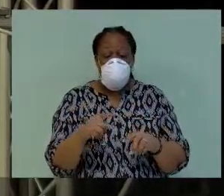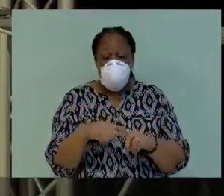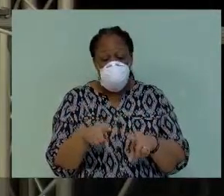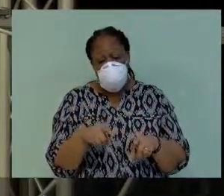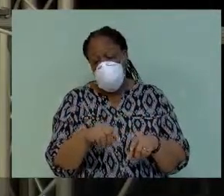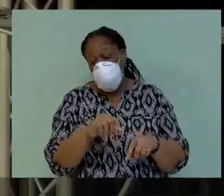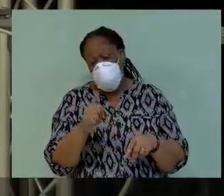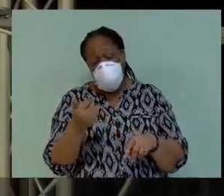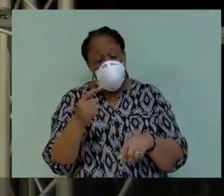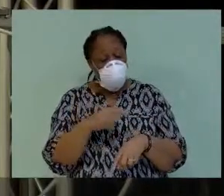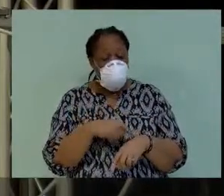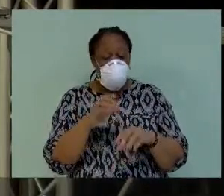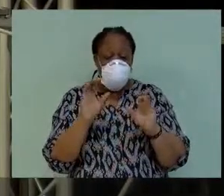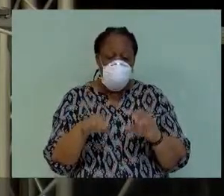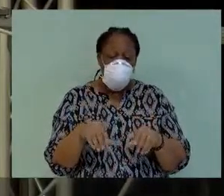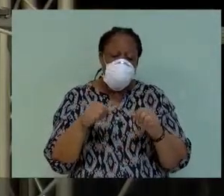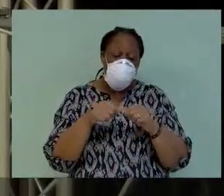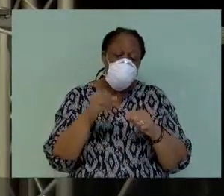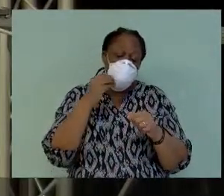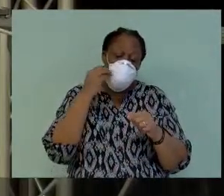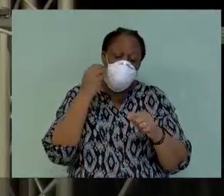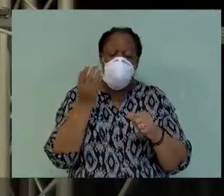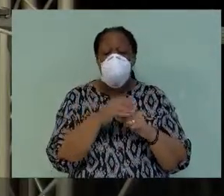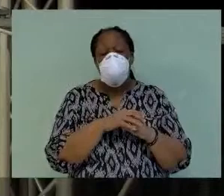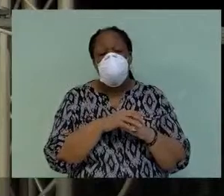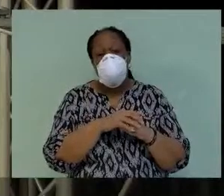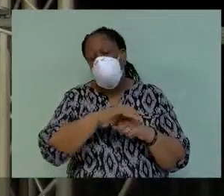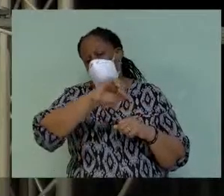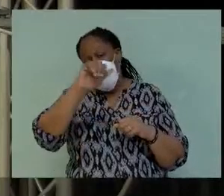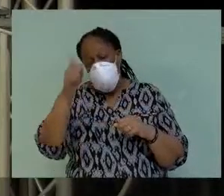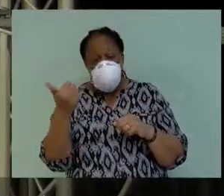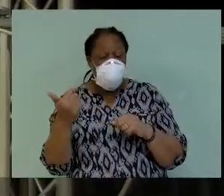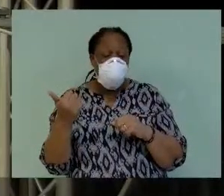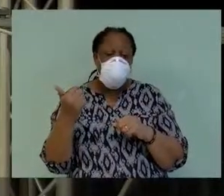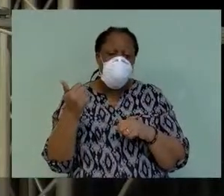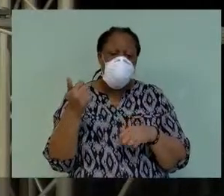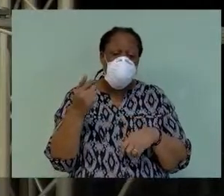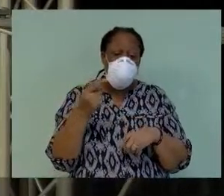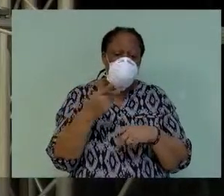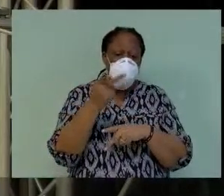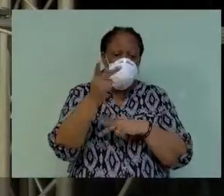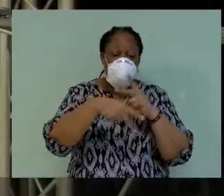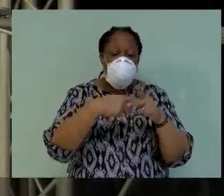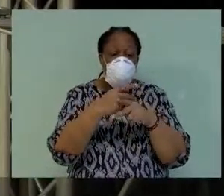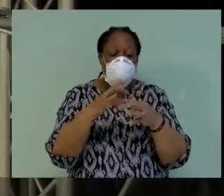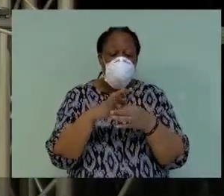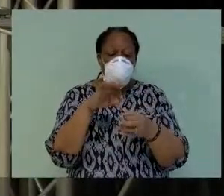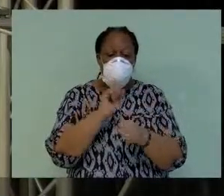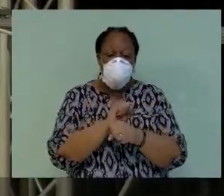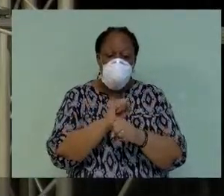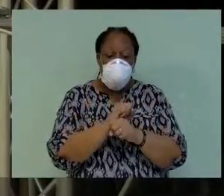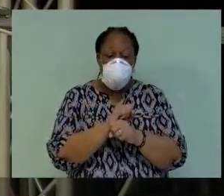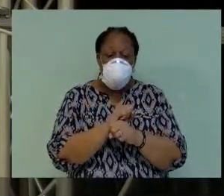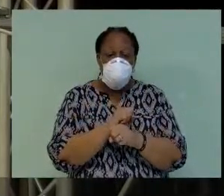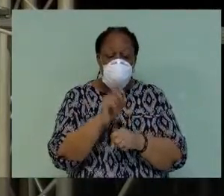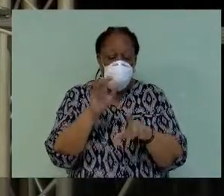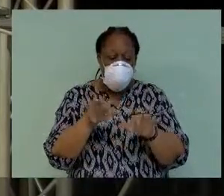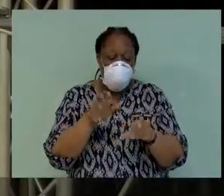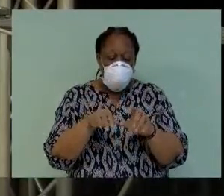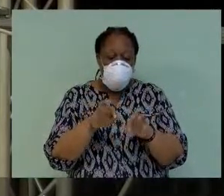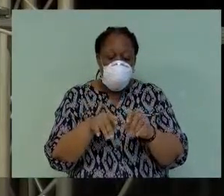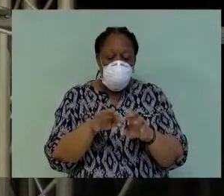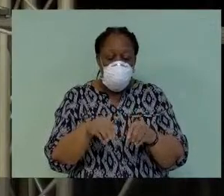other types of jobs require you to enter data into a secure